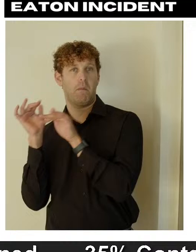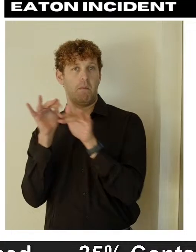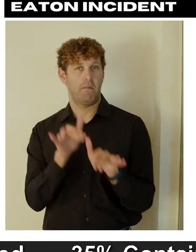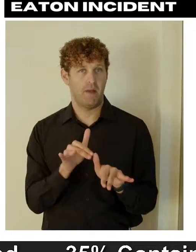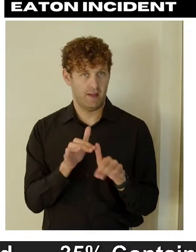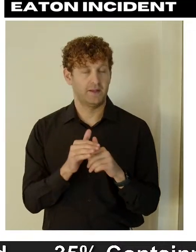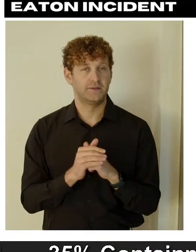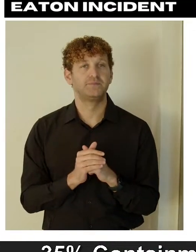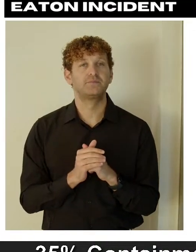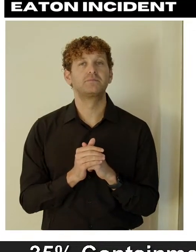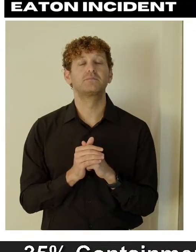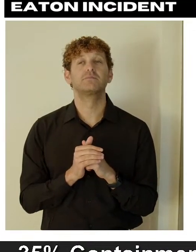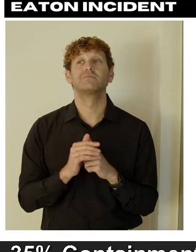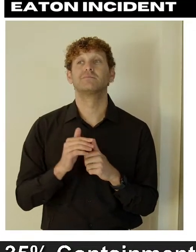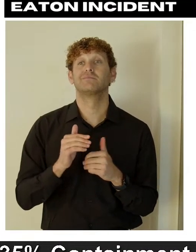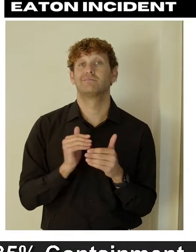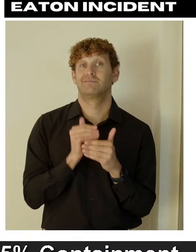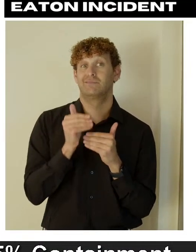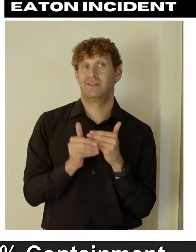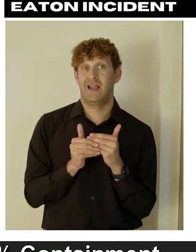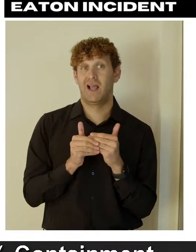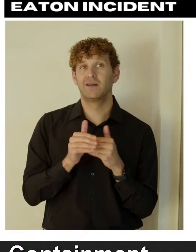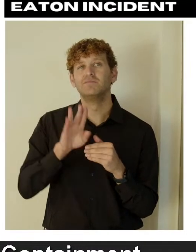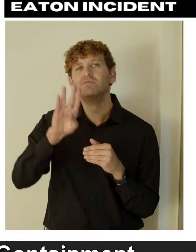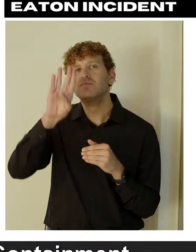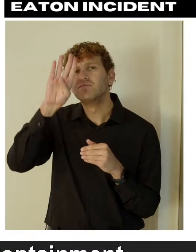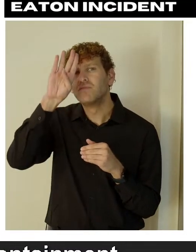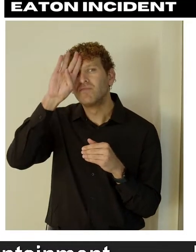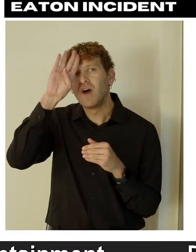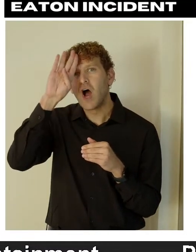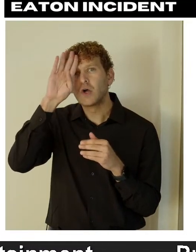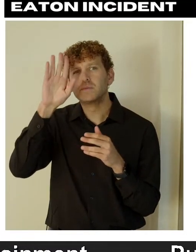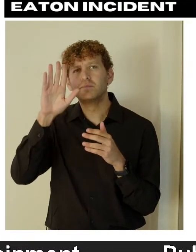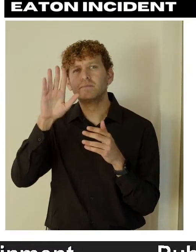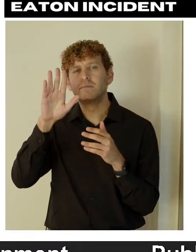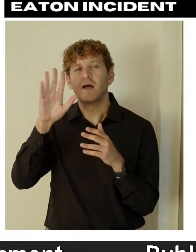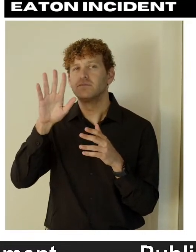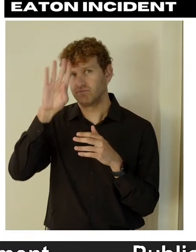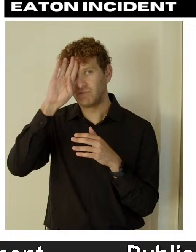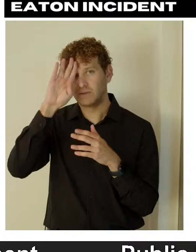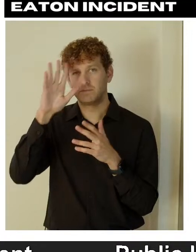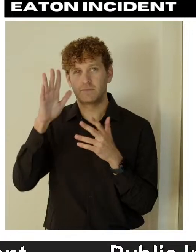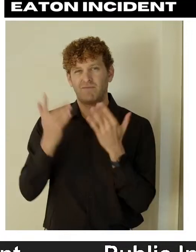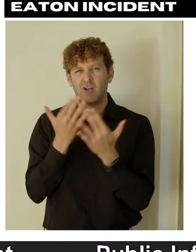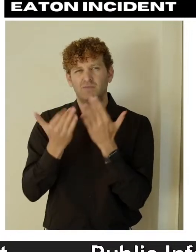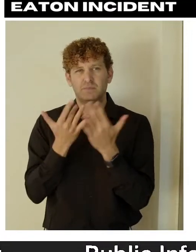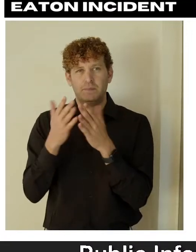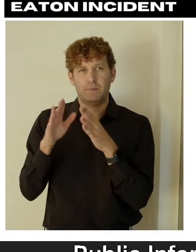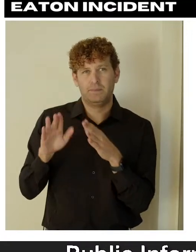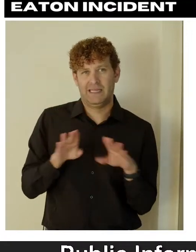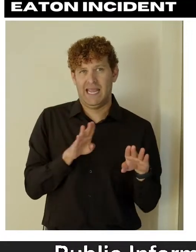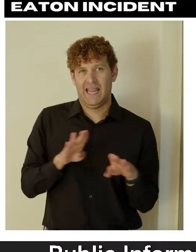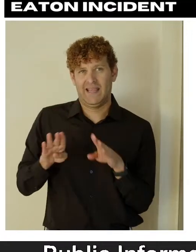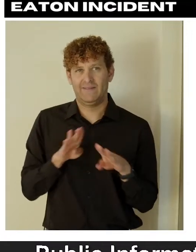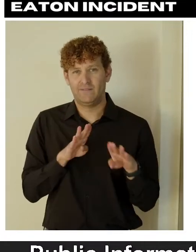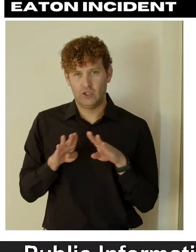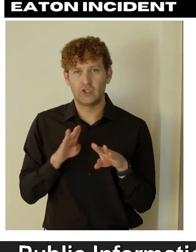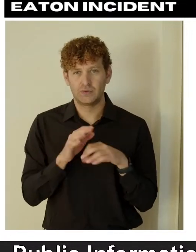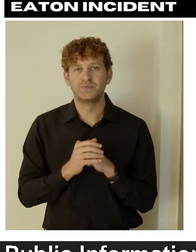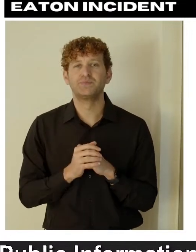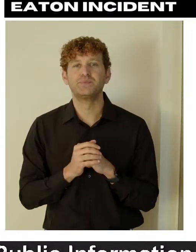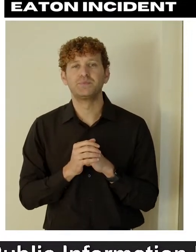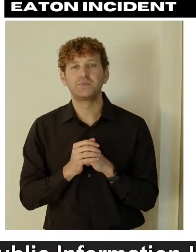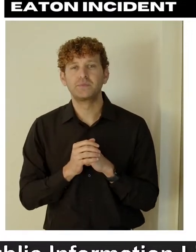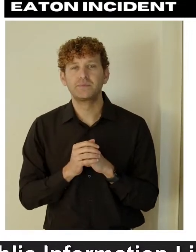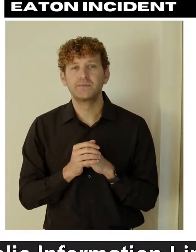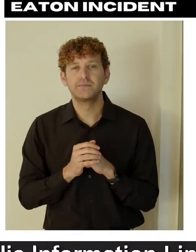fire behavior is Fire Behavior Analyst Dennis Burns. Good afternoon, everybody. First, I'll talk